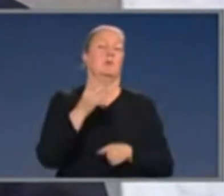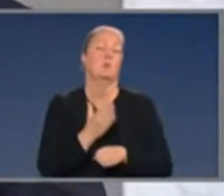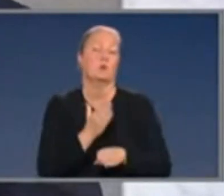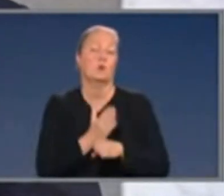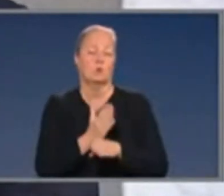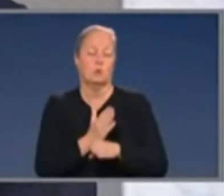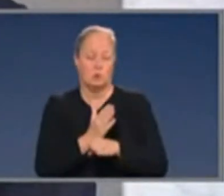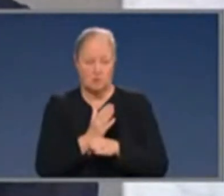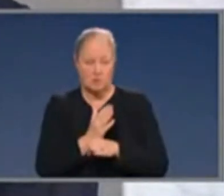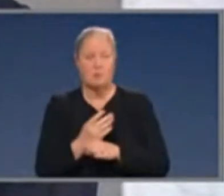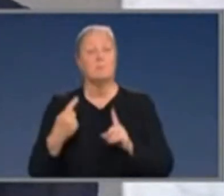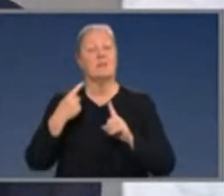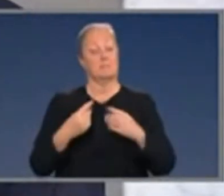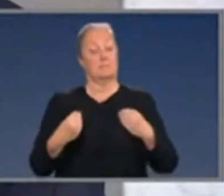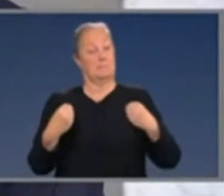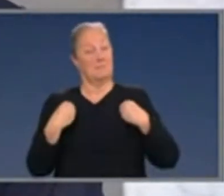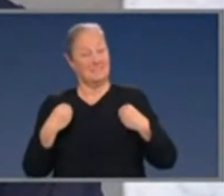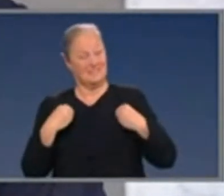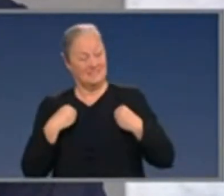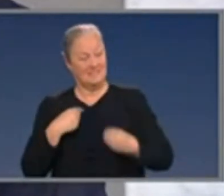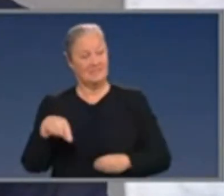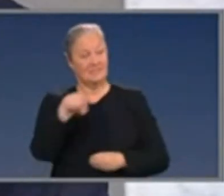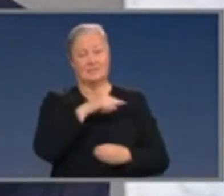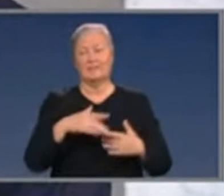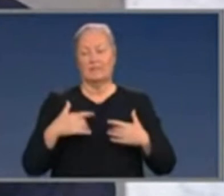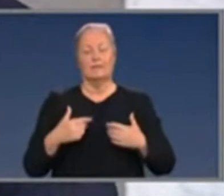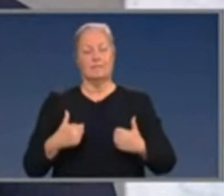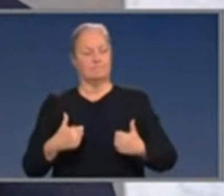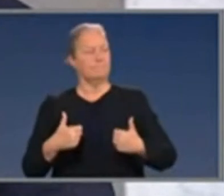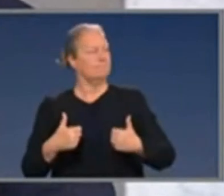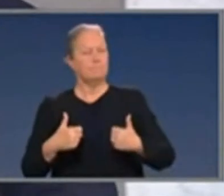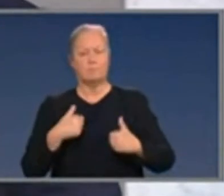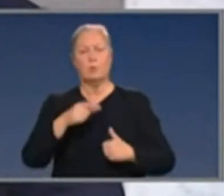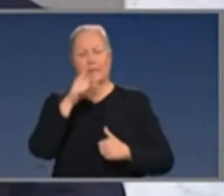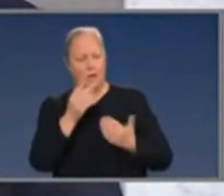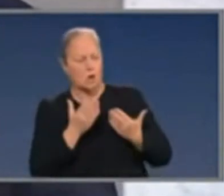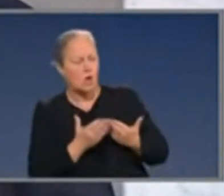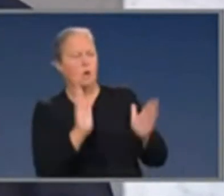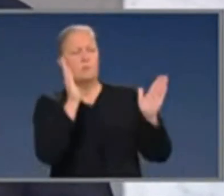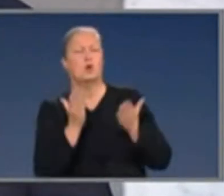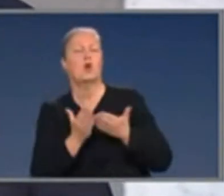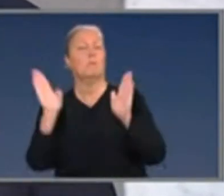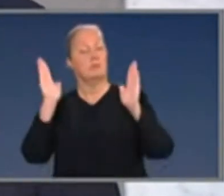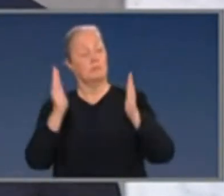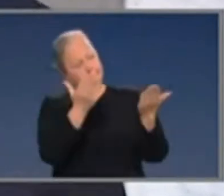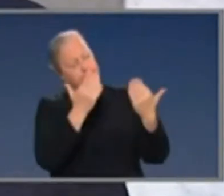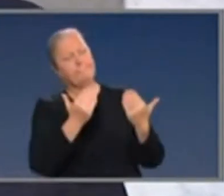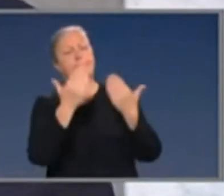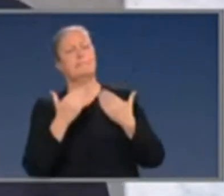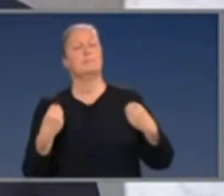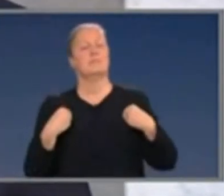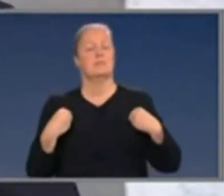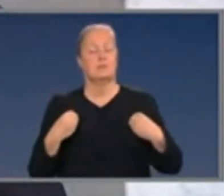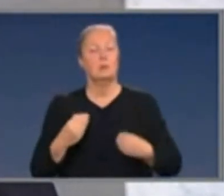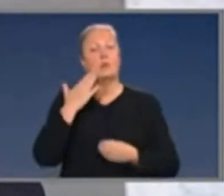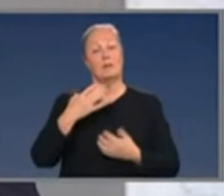is businesses having the confidence to open their doors again. What I know is good for Australia is that when there are more people in